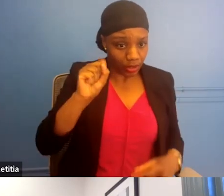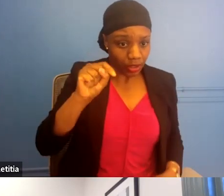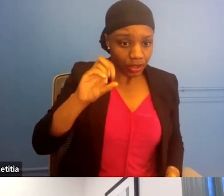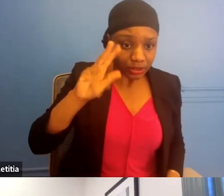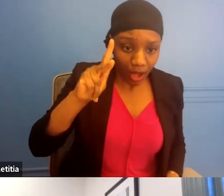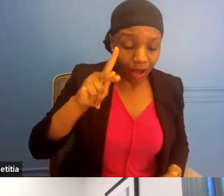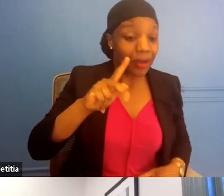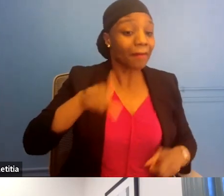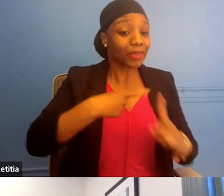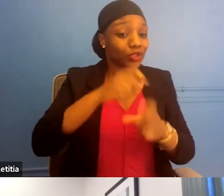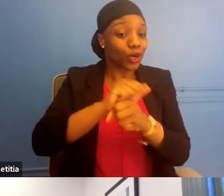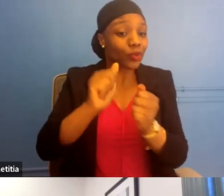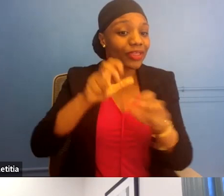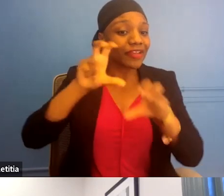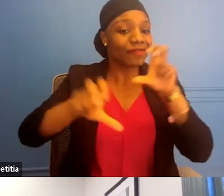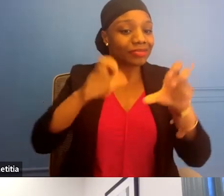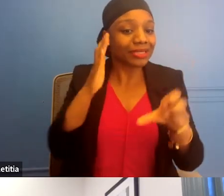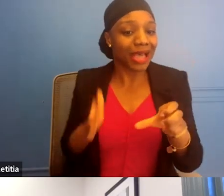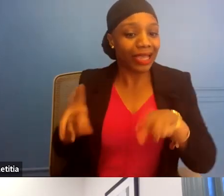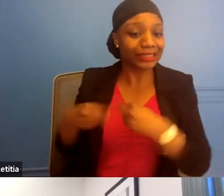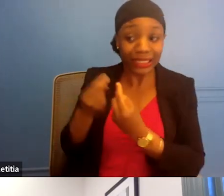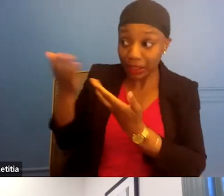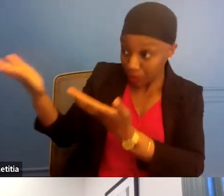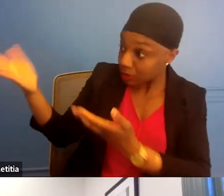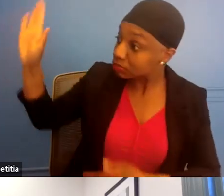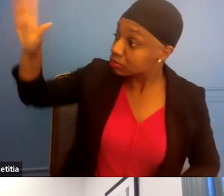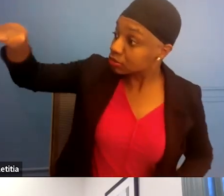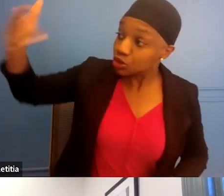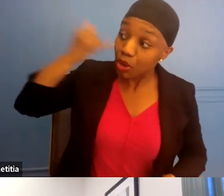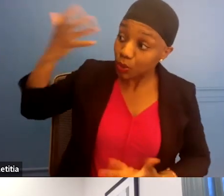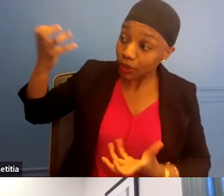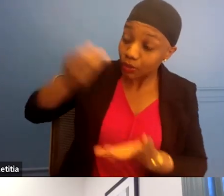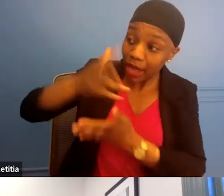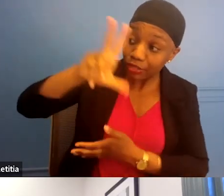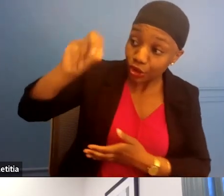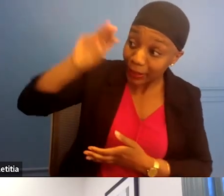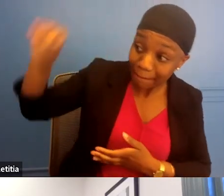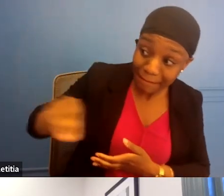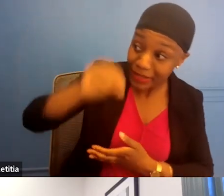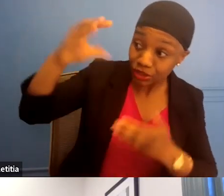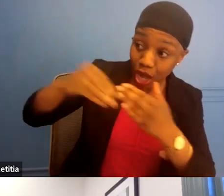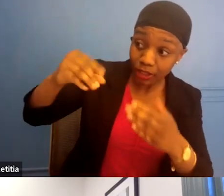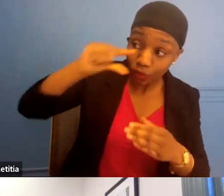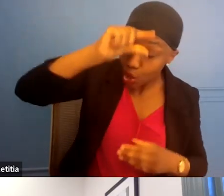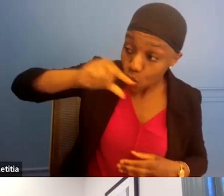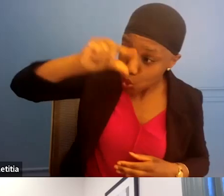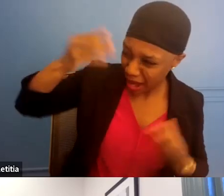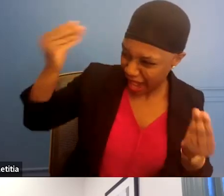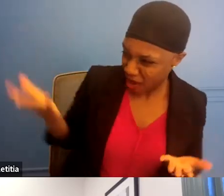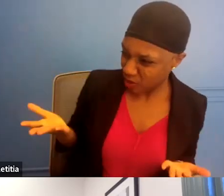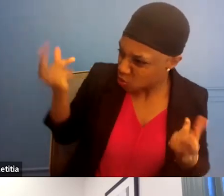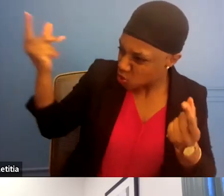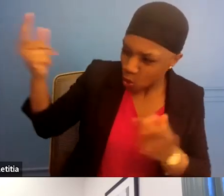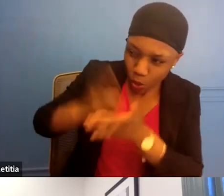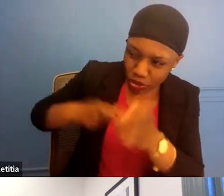the investment side of the team to say, hey, if we want to buy $30 million of Google, how are we going to do that? And what's the